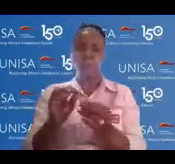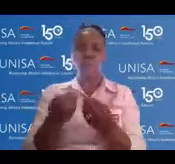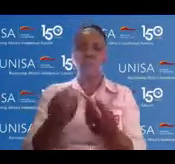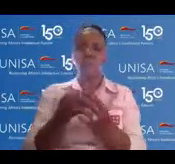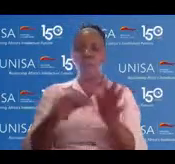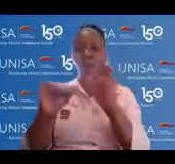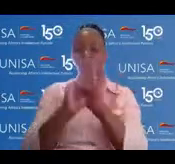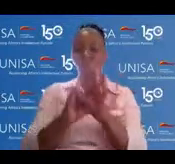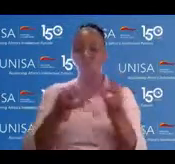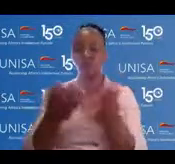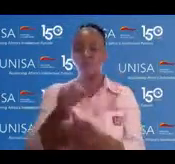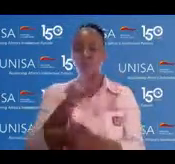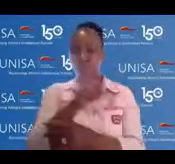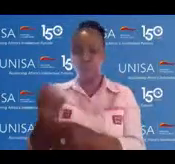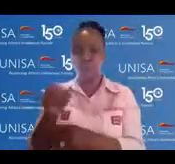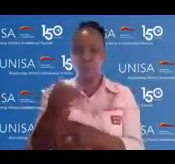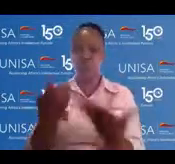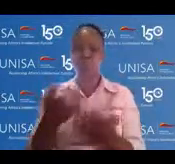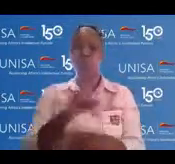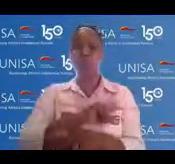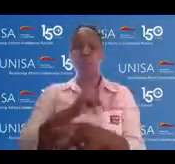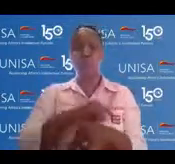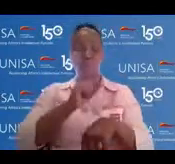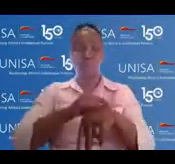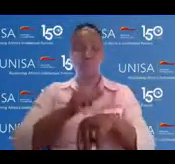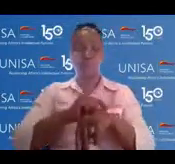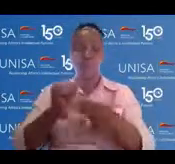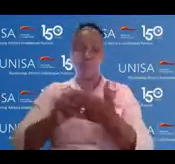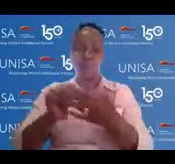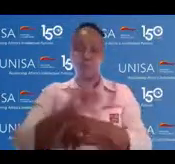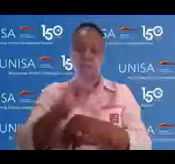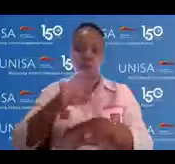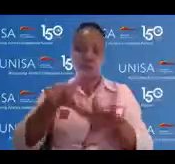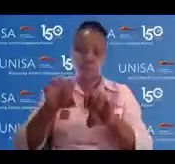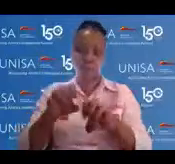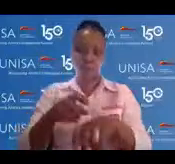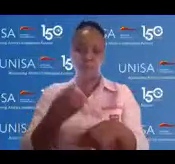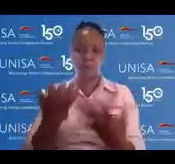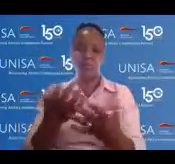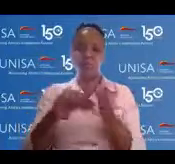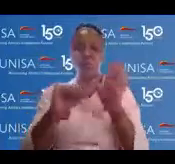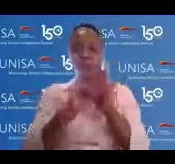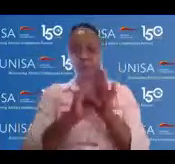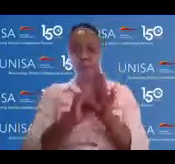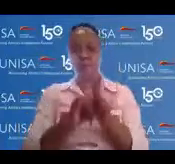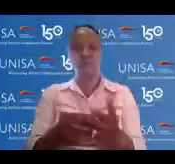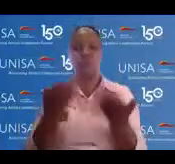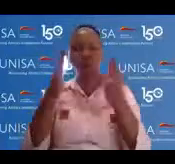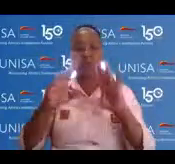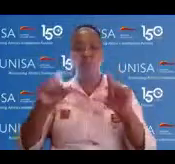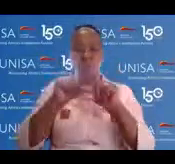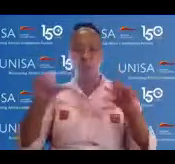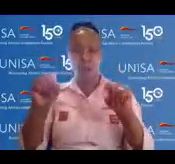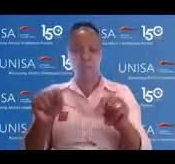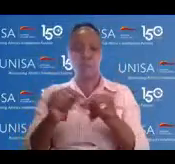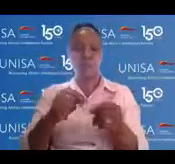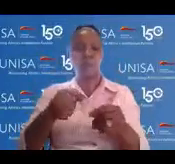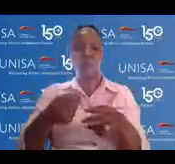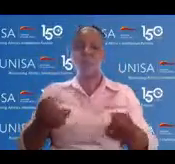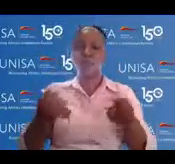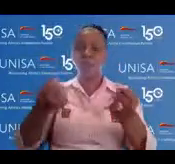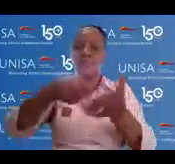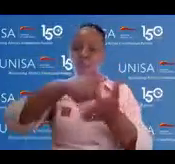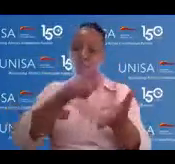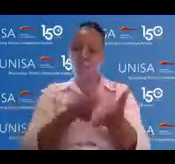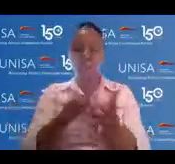you while you are writing. And this can be an ID card, a student card, a driver's license, doesn't really matter,